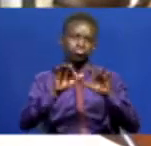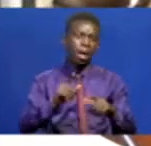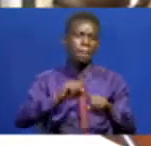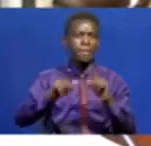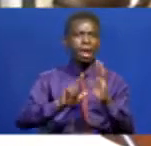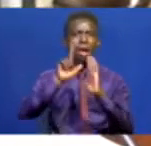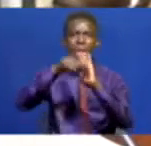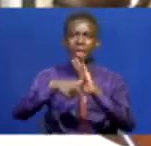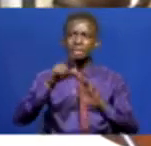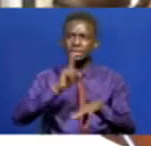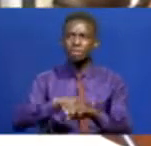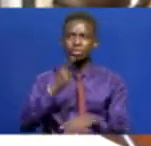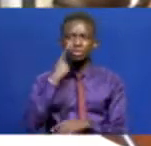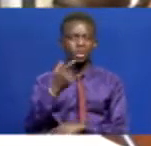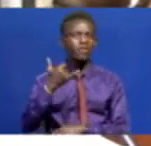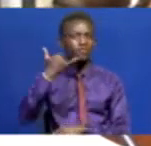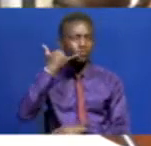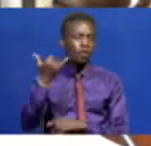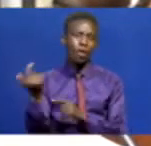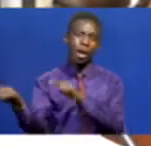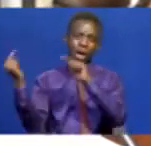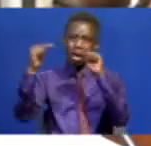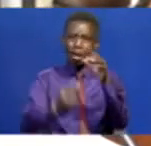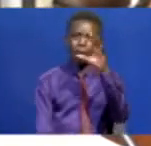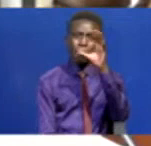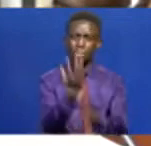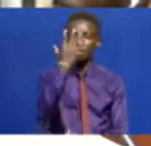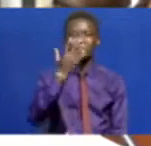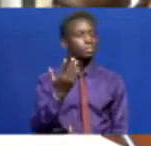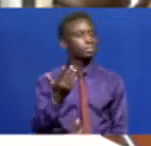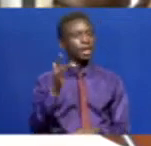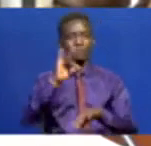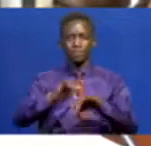kukuja, zimetu affect a bit like